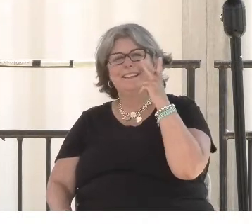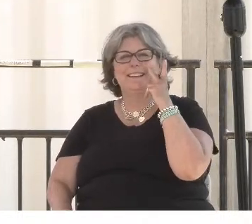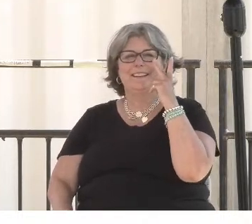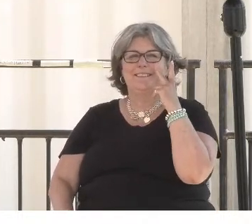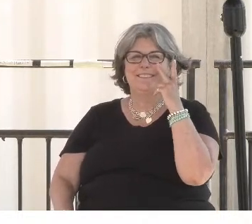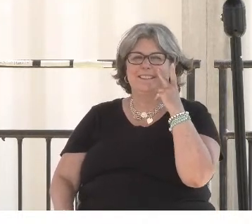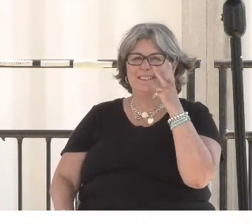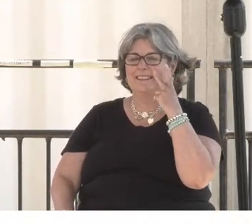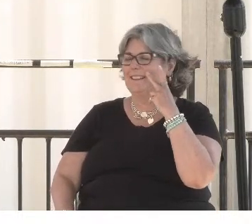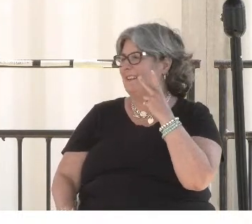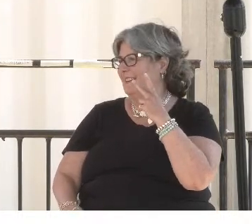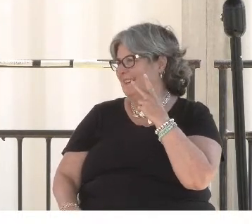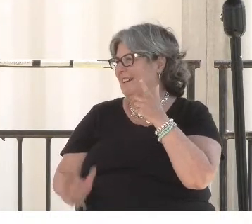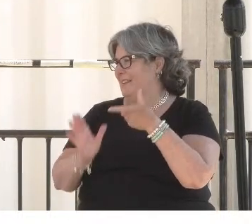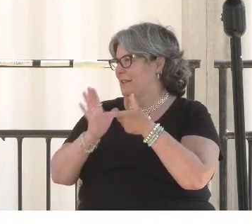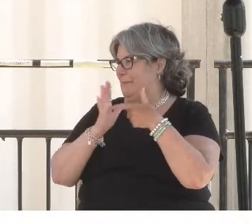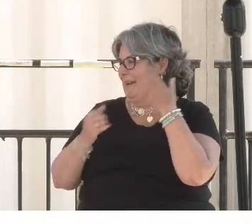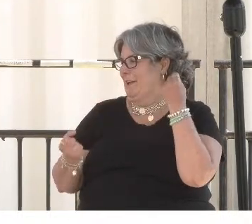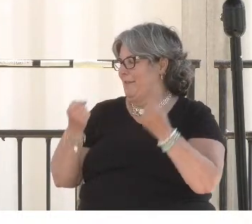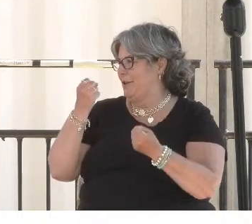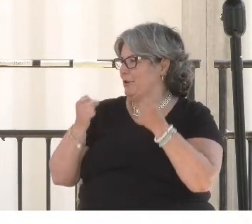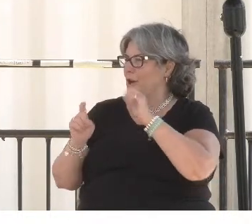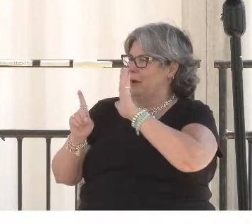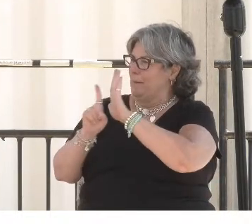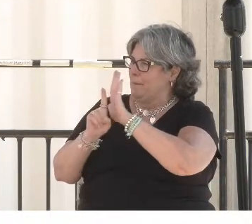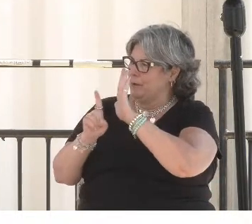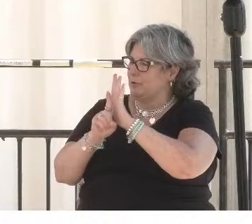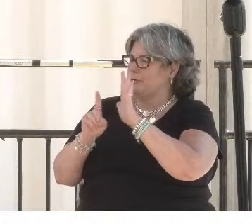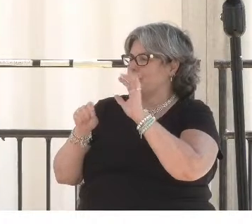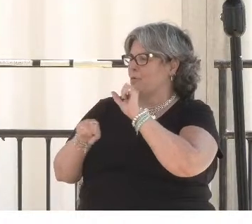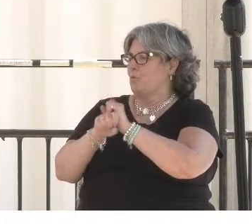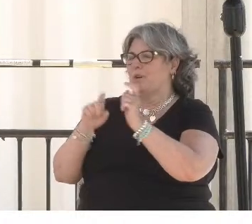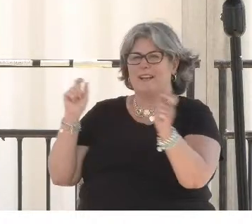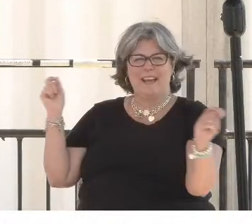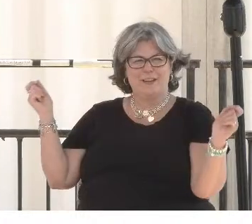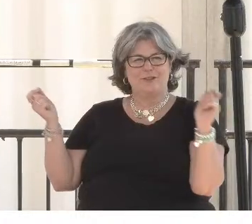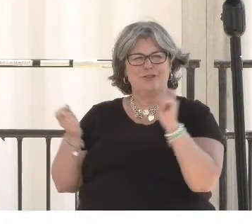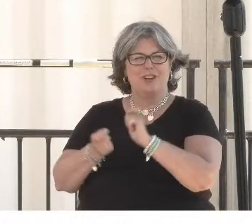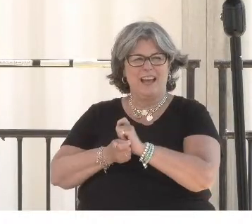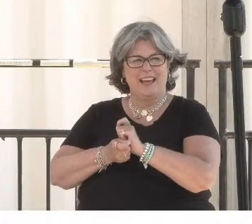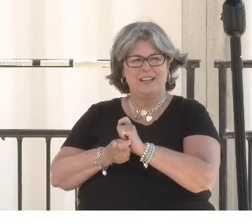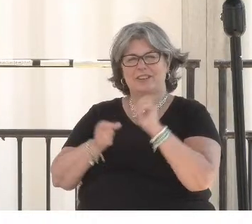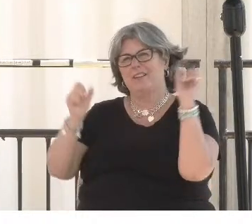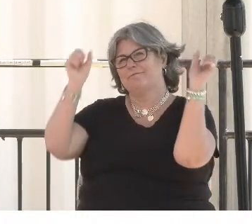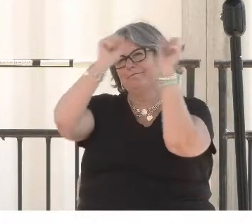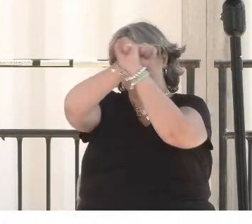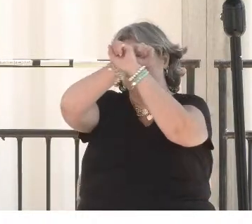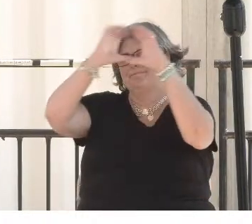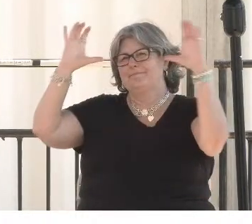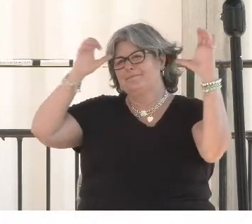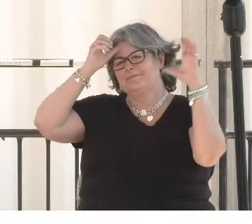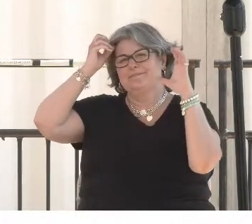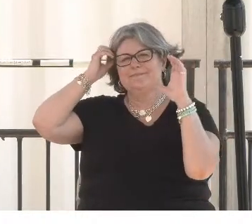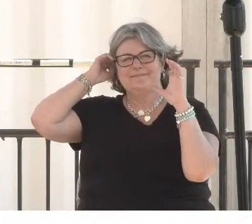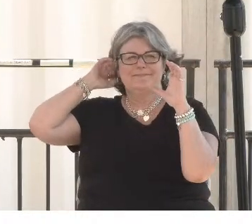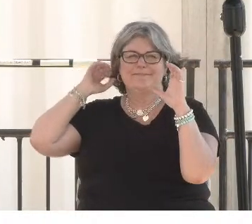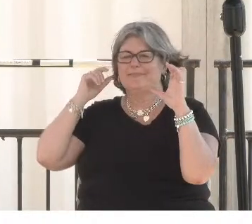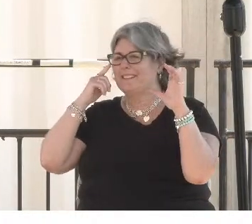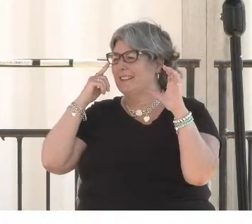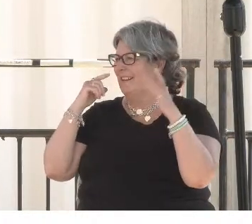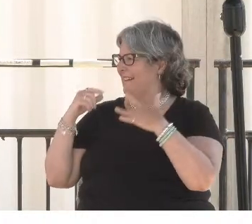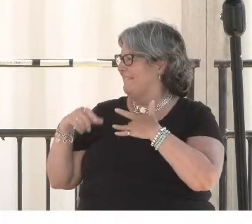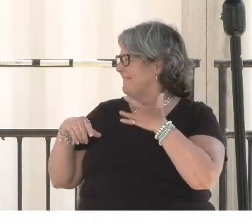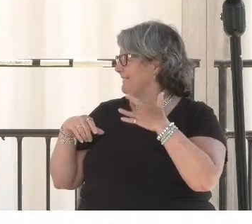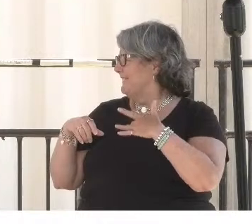demand. But how has your practice changed? It feels, I've always had a fantasy about being a vintner, and that it feels like it's